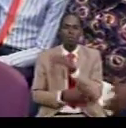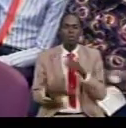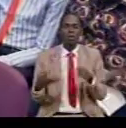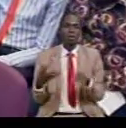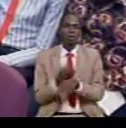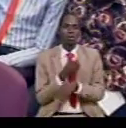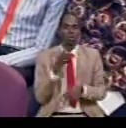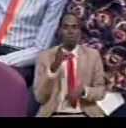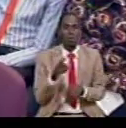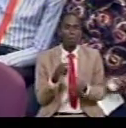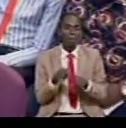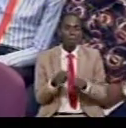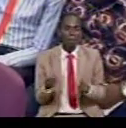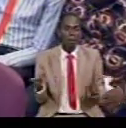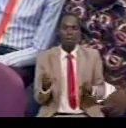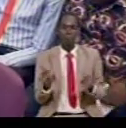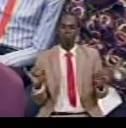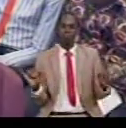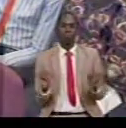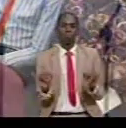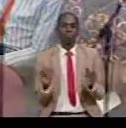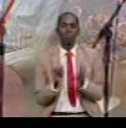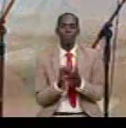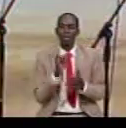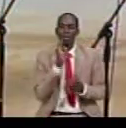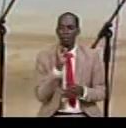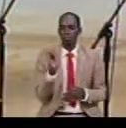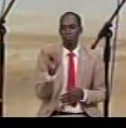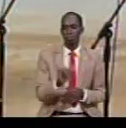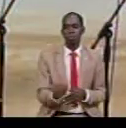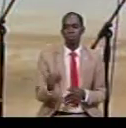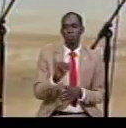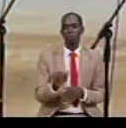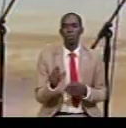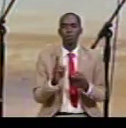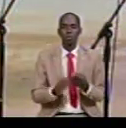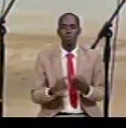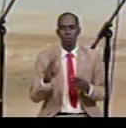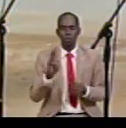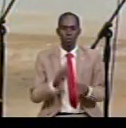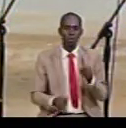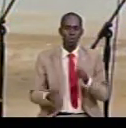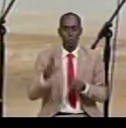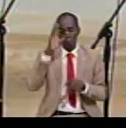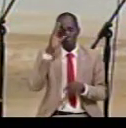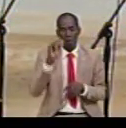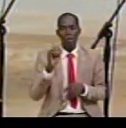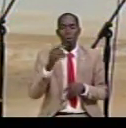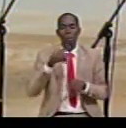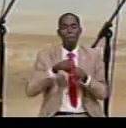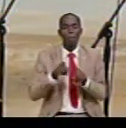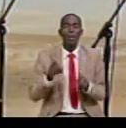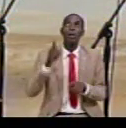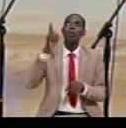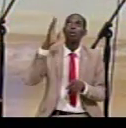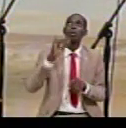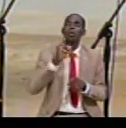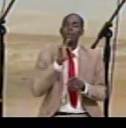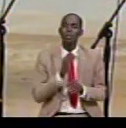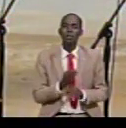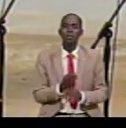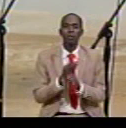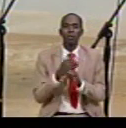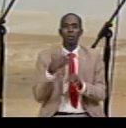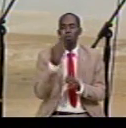but such as is common to men. But God is faithful, who will, with the temptation, also make a